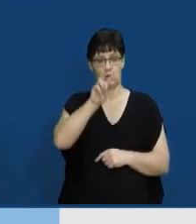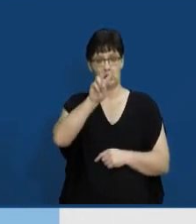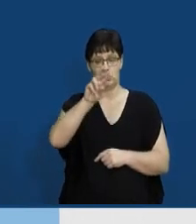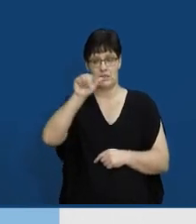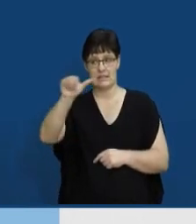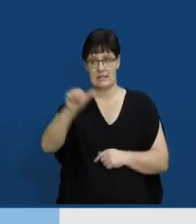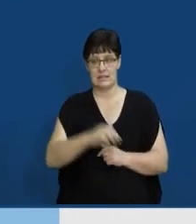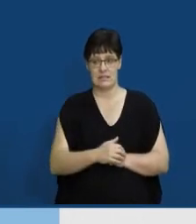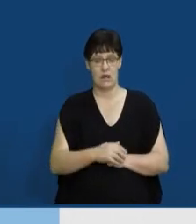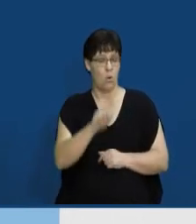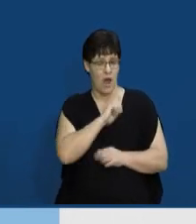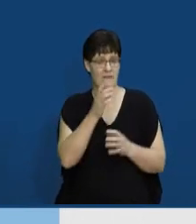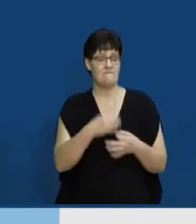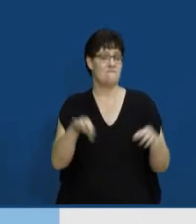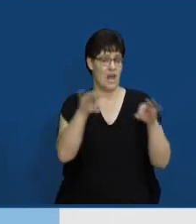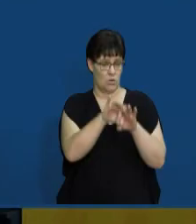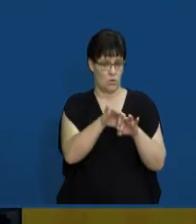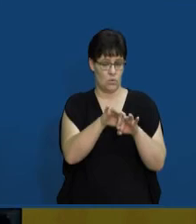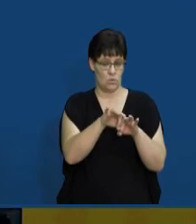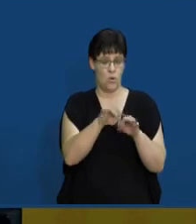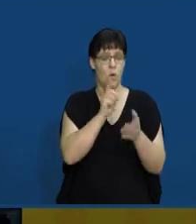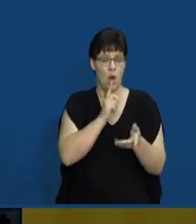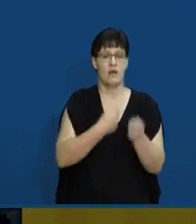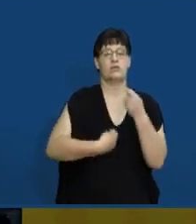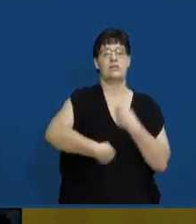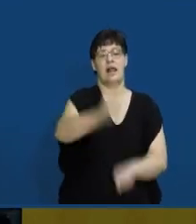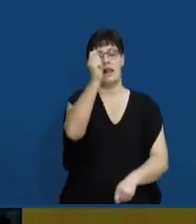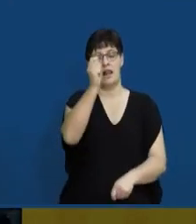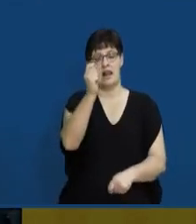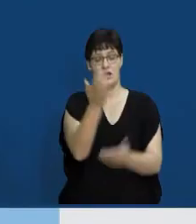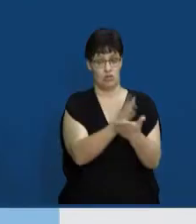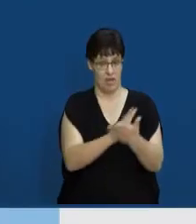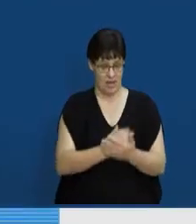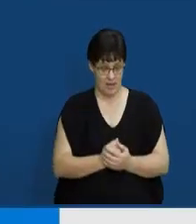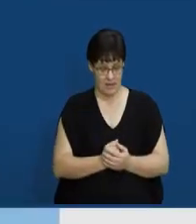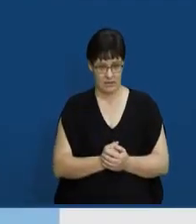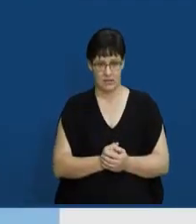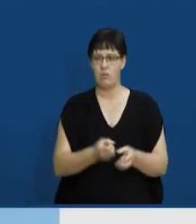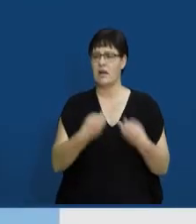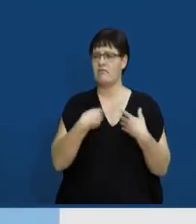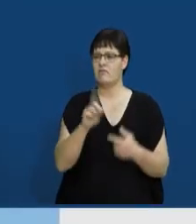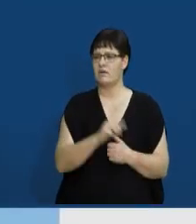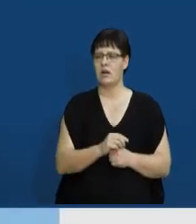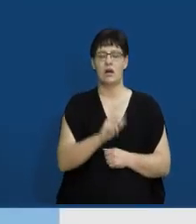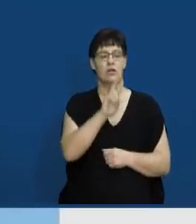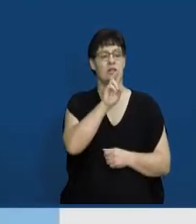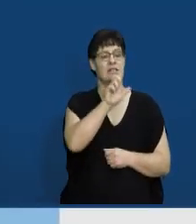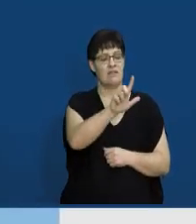7.26, because that's the value at which we sold those shares, right, will give me a value of